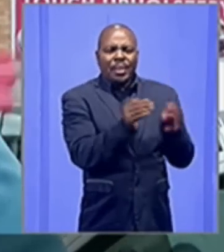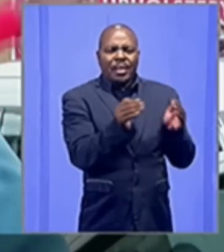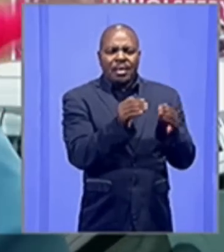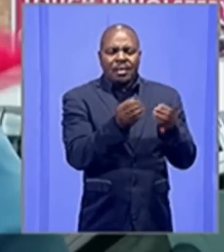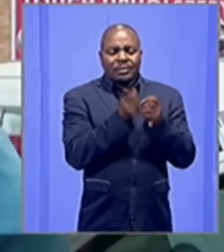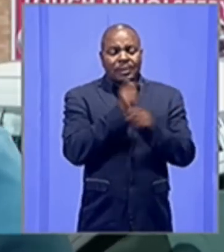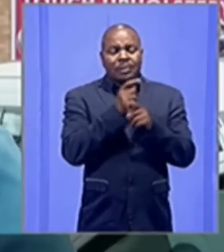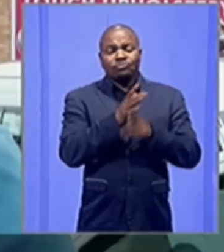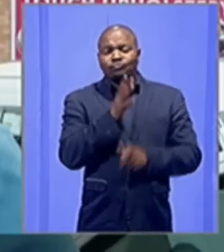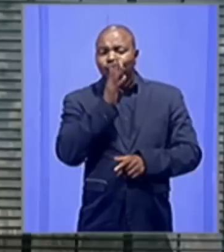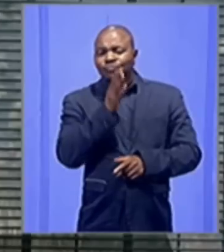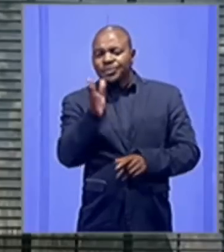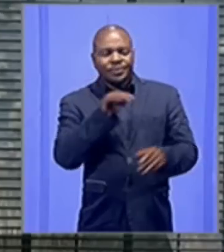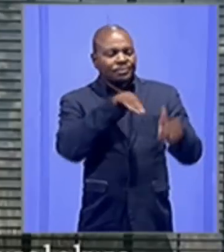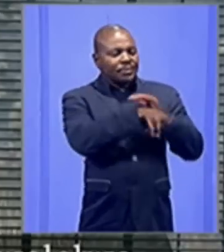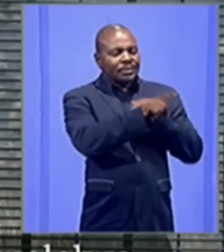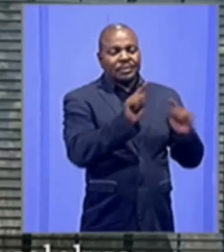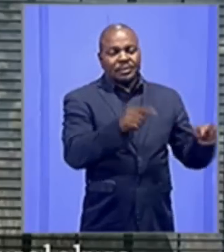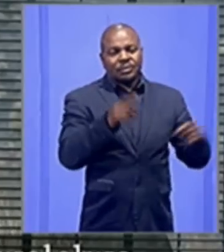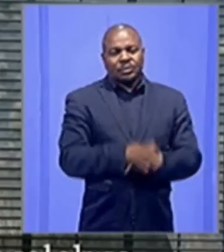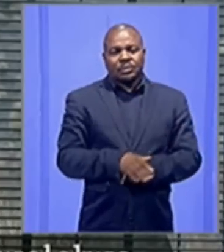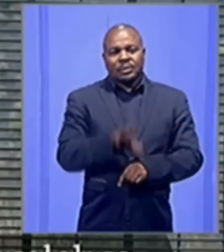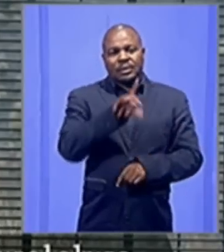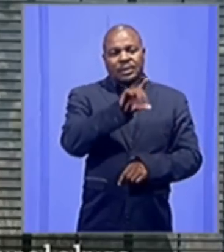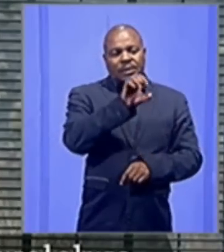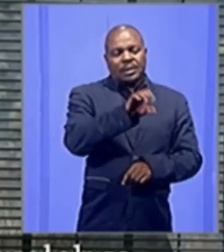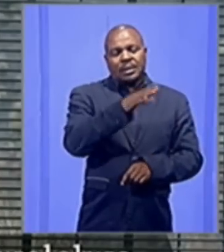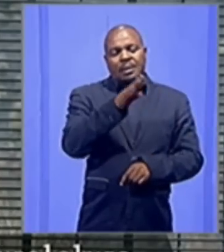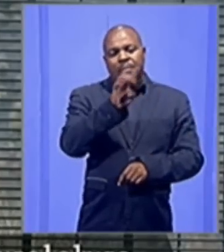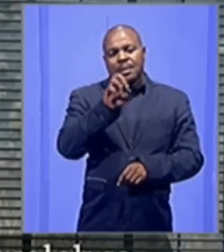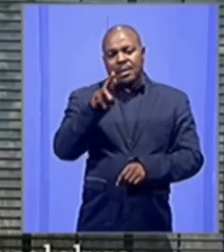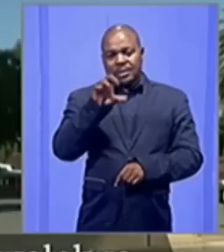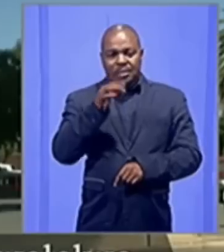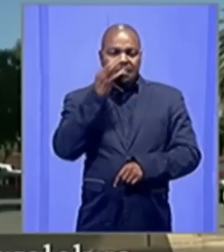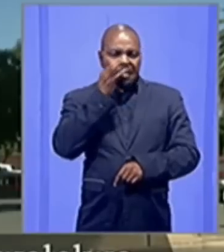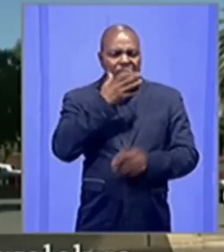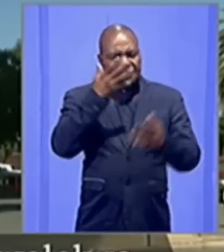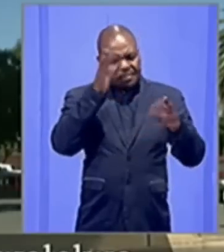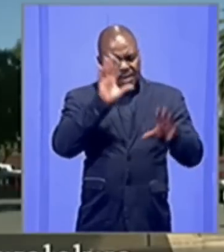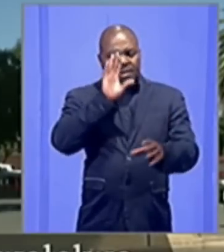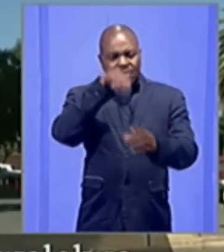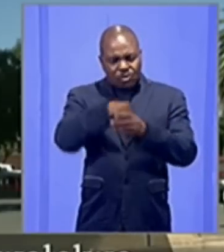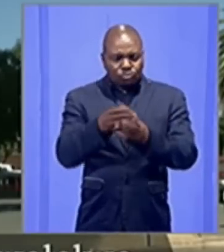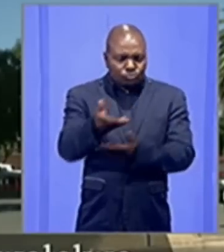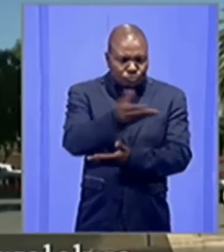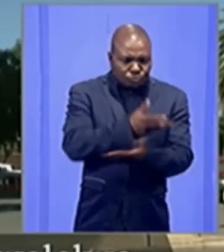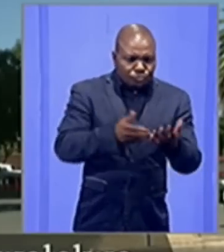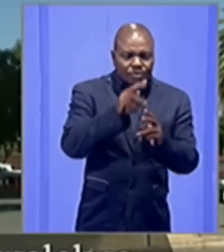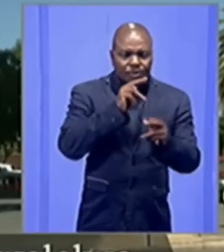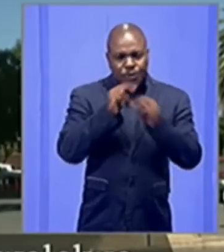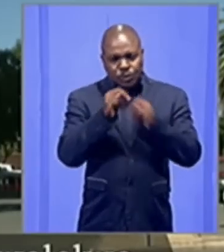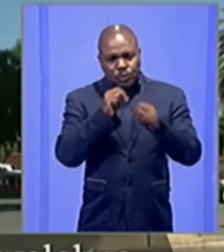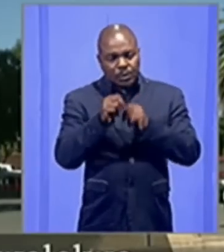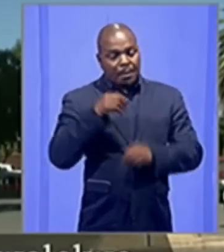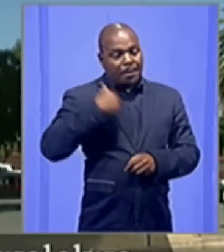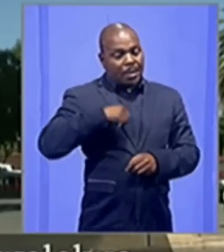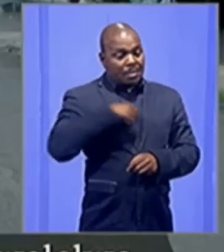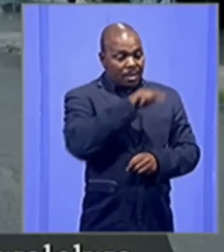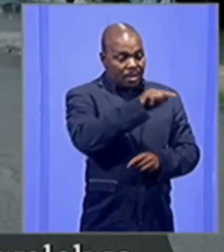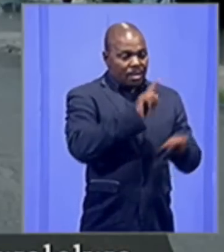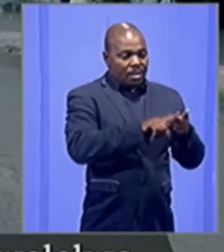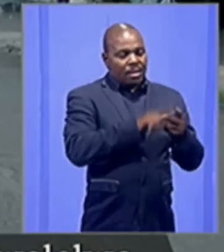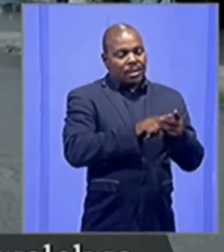capacity ya di-taxi tse kaofela. Khamphane ya DBS e hlalosa ha ile ya eba karolo ya ditherisano pakeng tsa masepala le mokgatlo wa